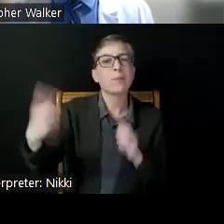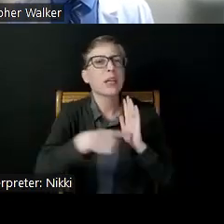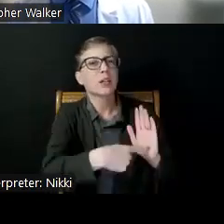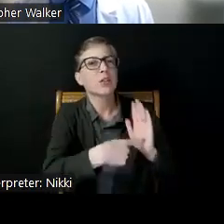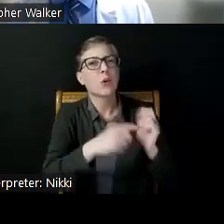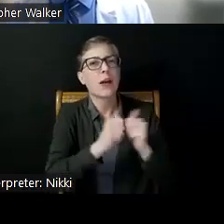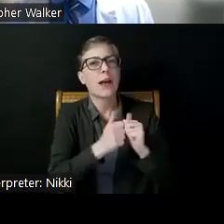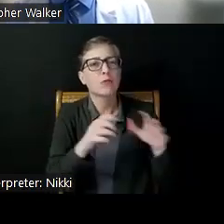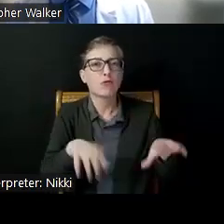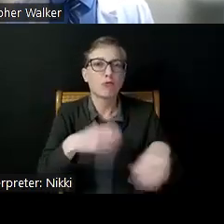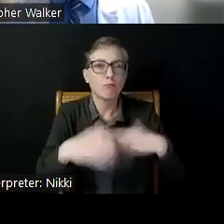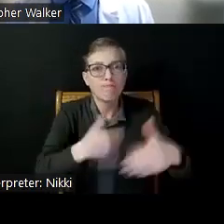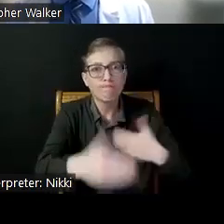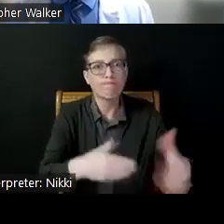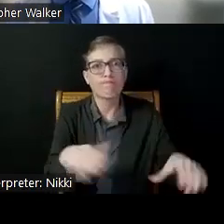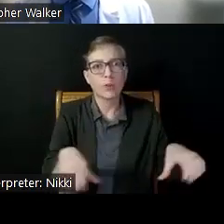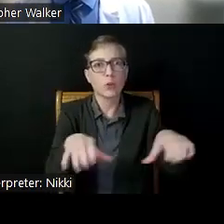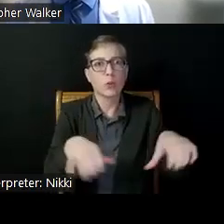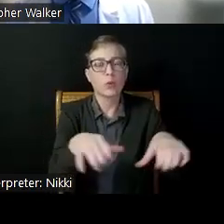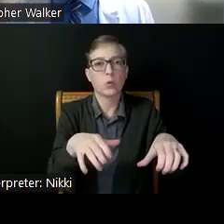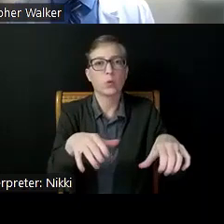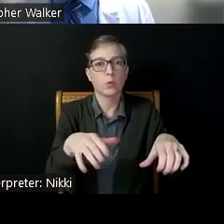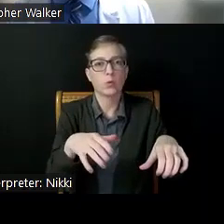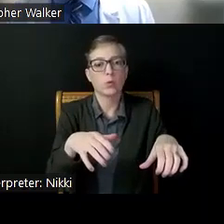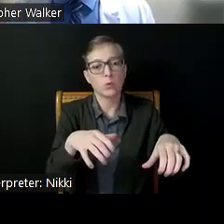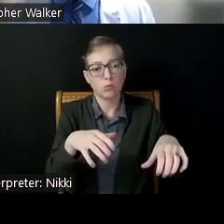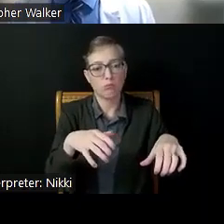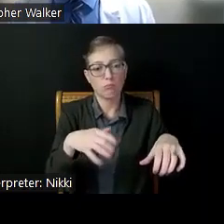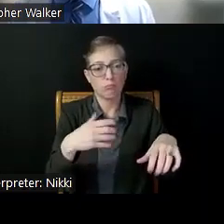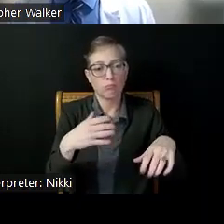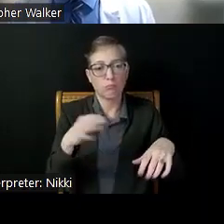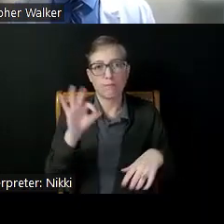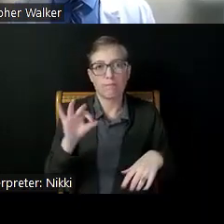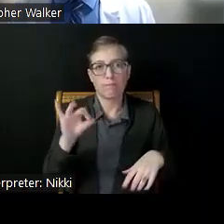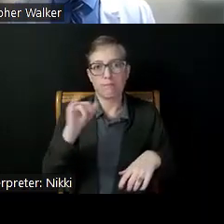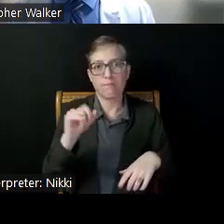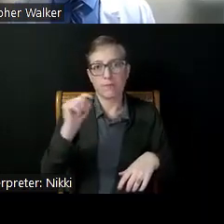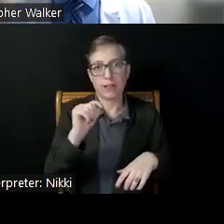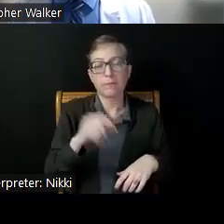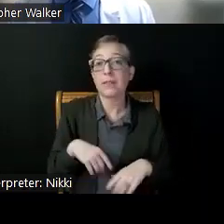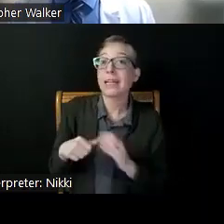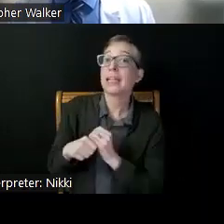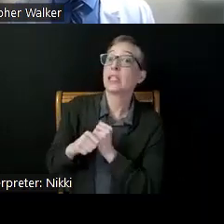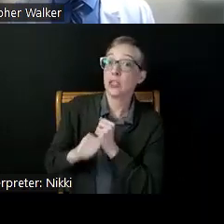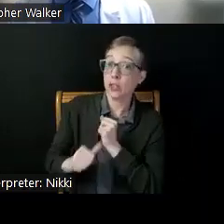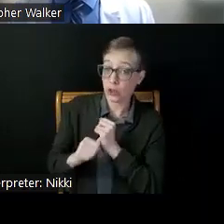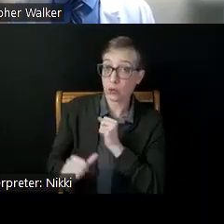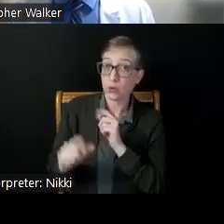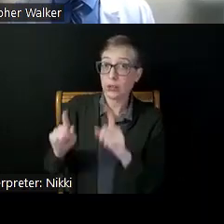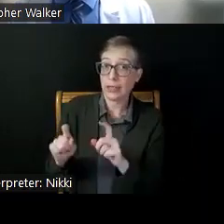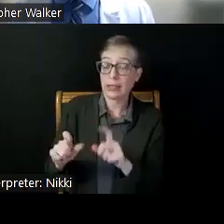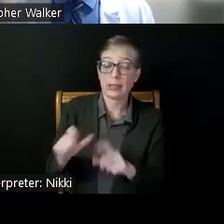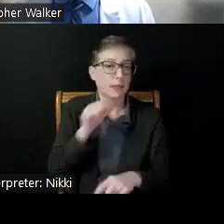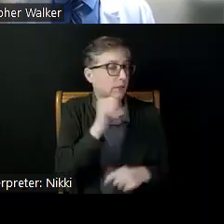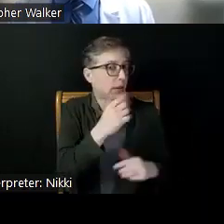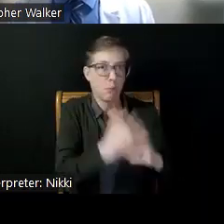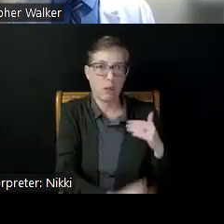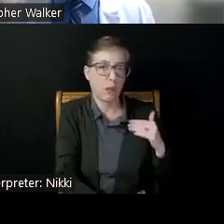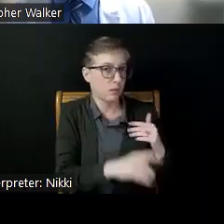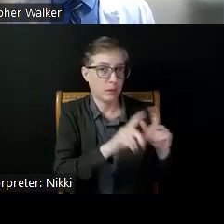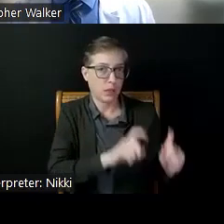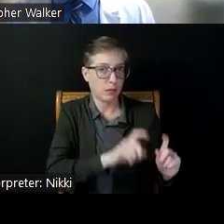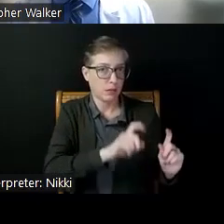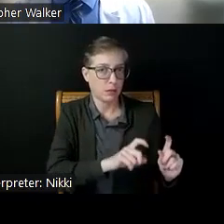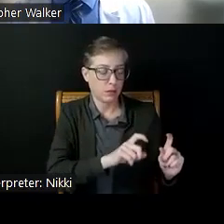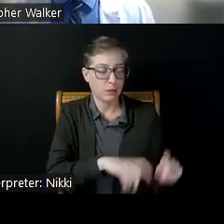test is a stool test. It's not a blood test. So even though the instructions are pretty simple,